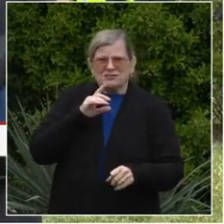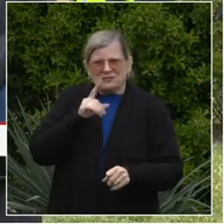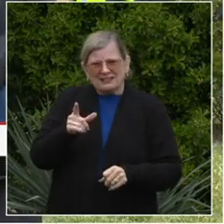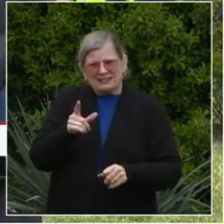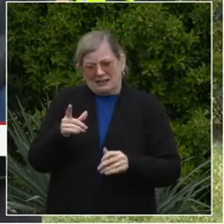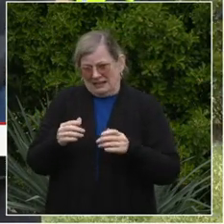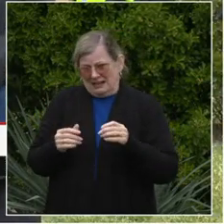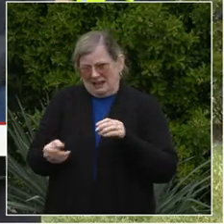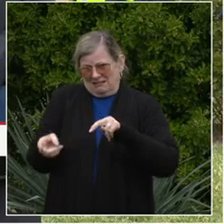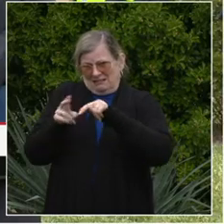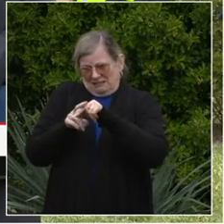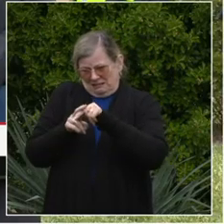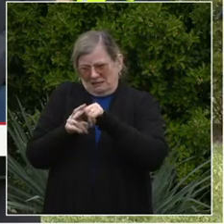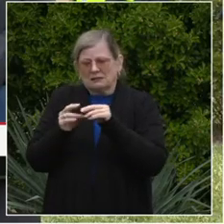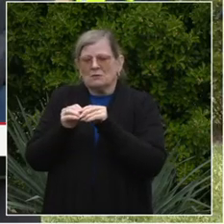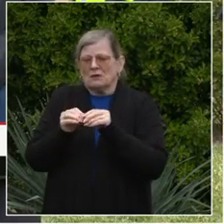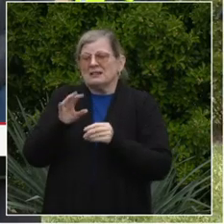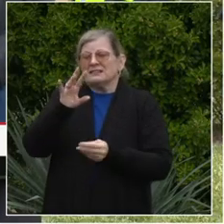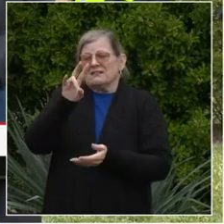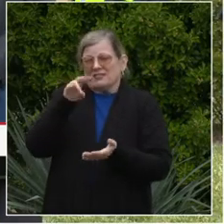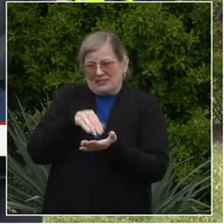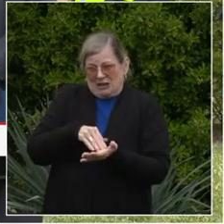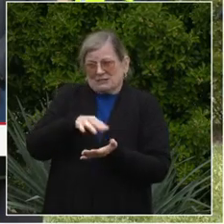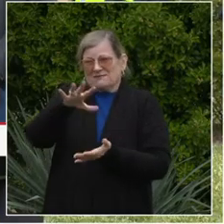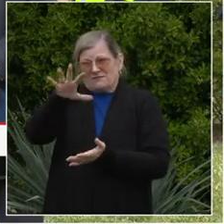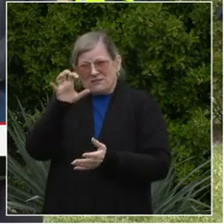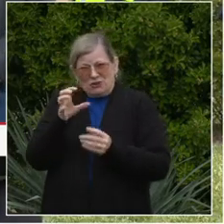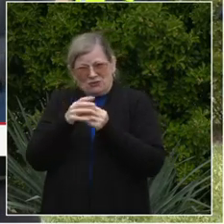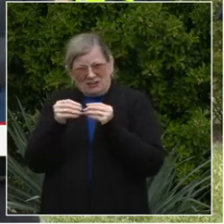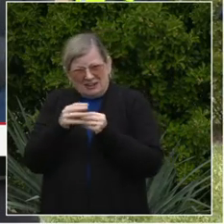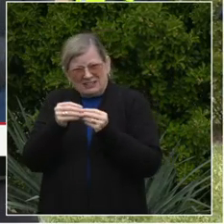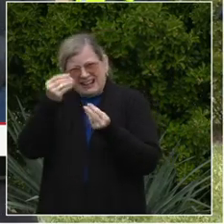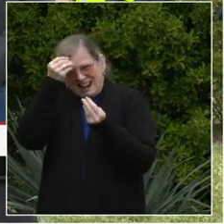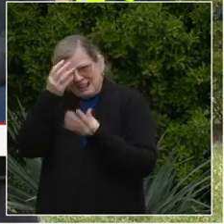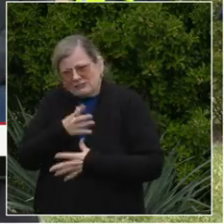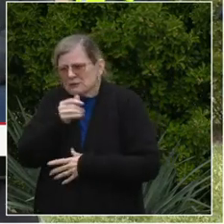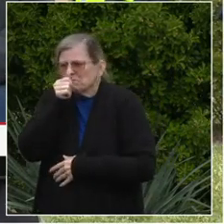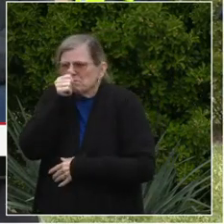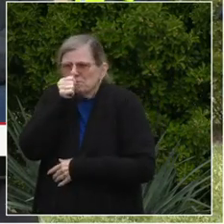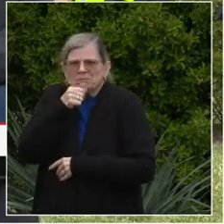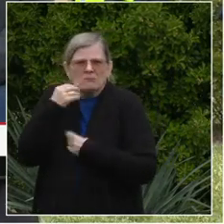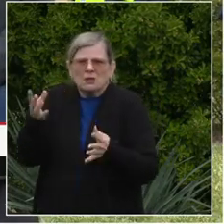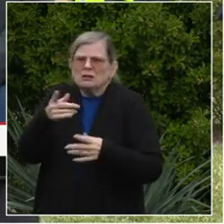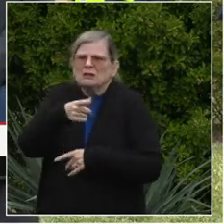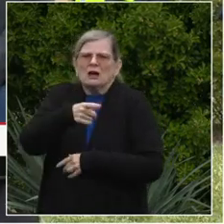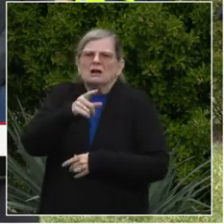$7,500. You can let us know anonymously by using the tip line as well at